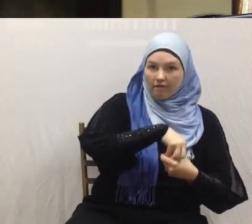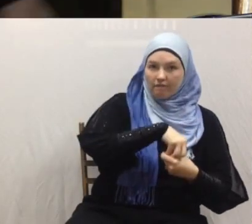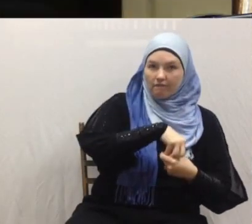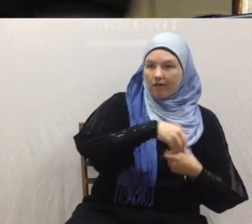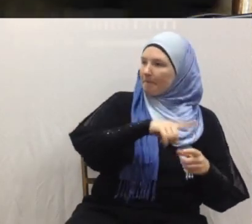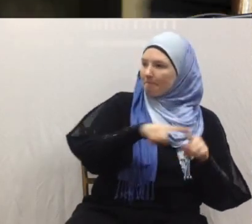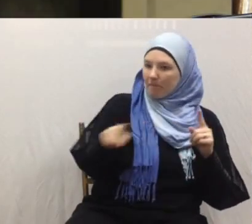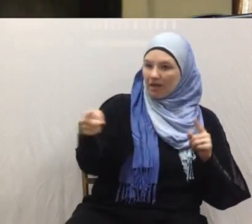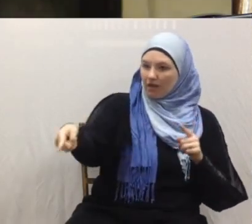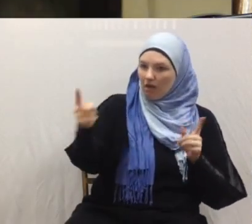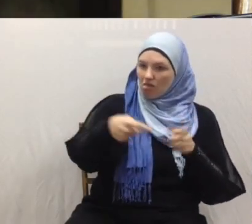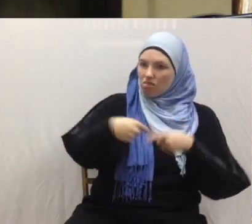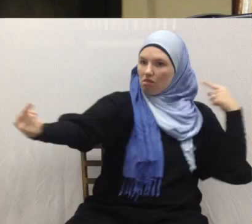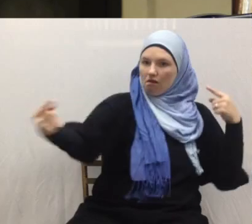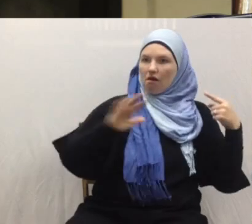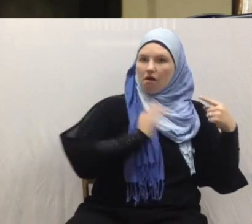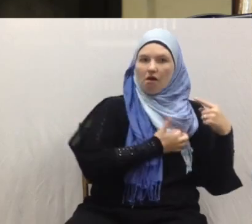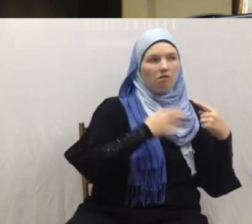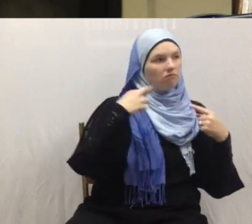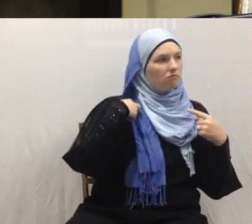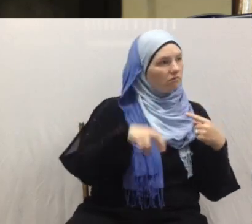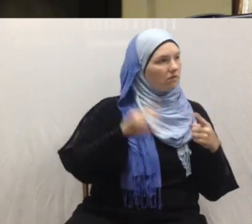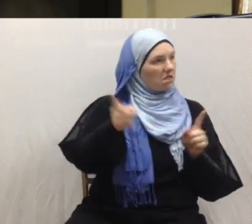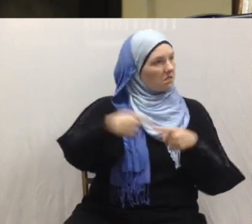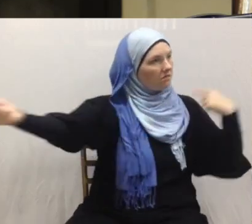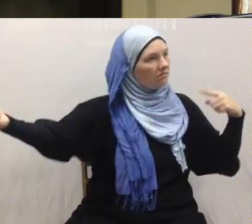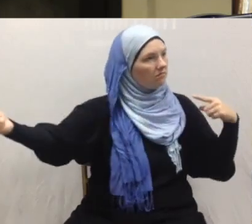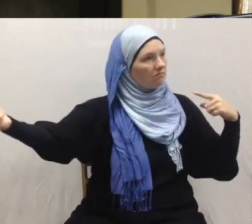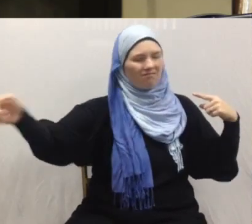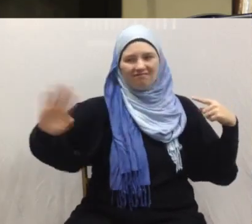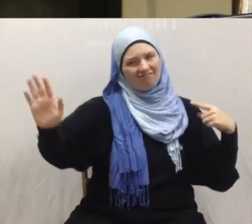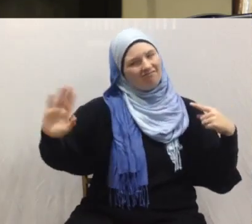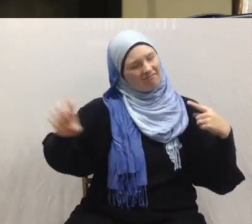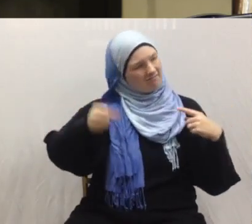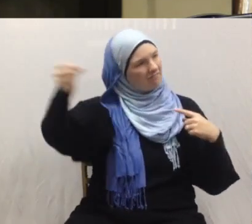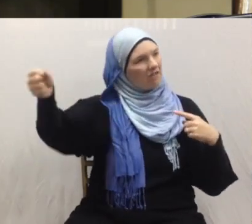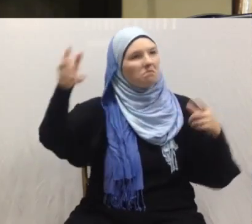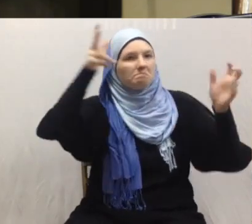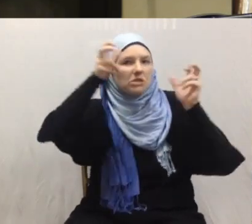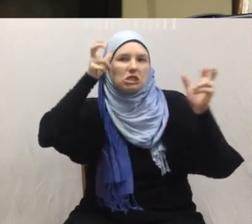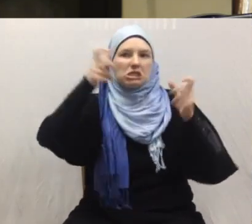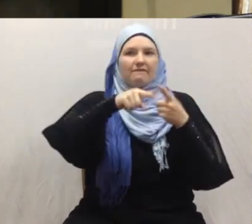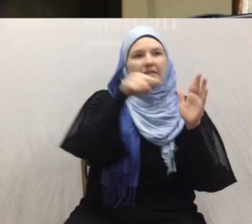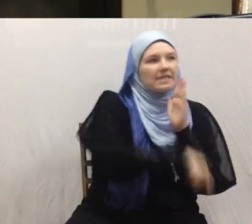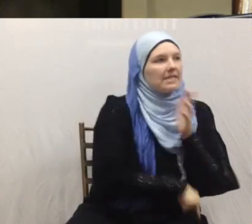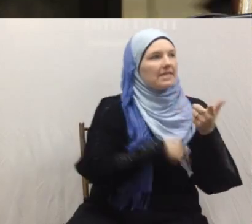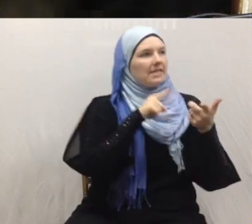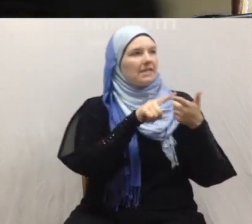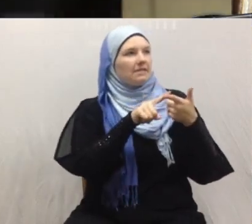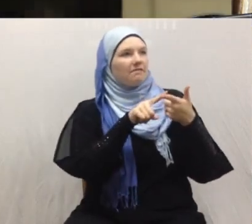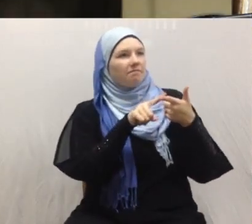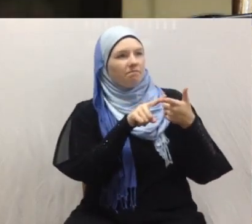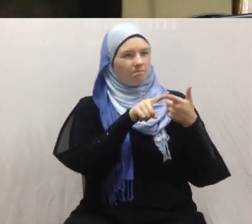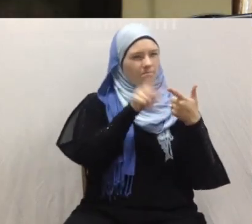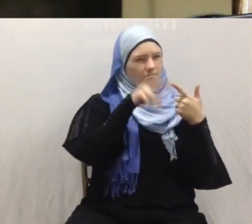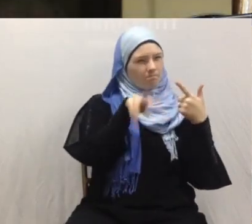managing the society, to establish justice, that corruption, mischief, killing, attack,